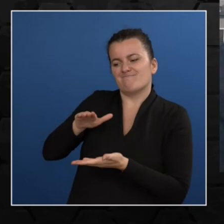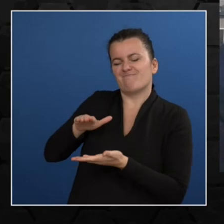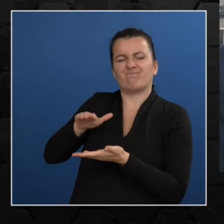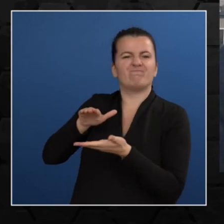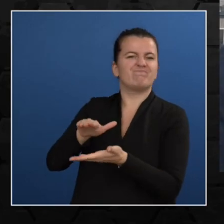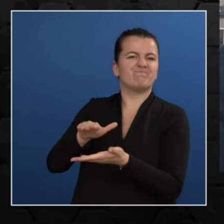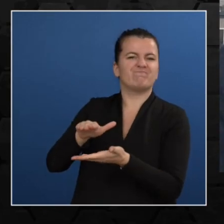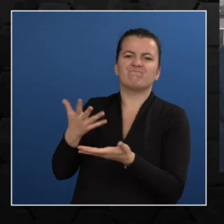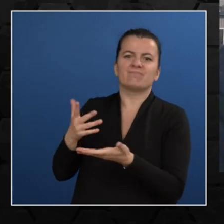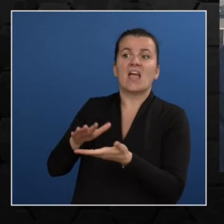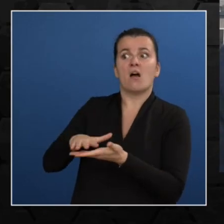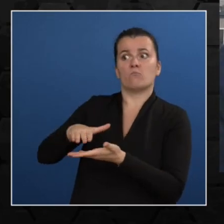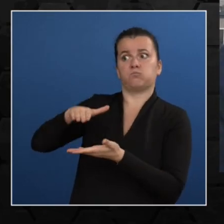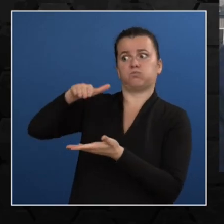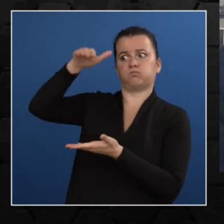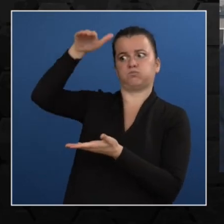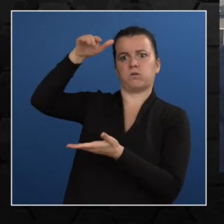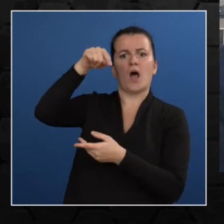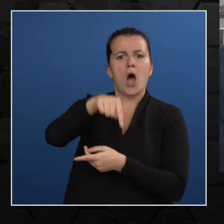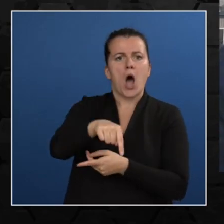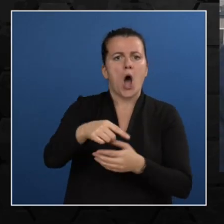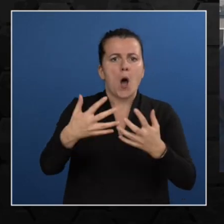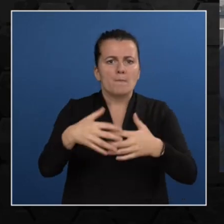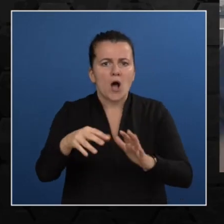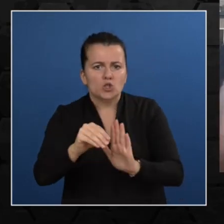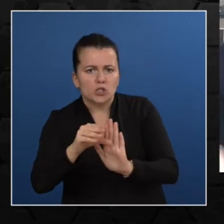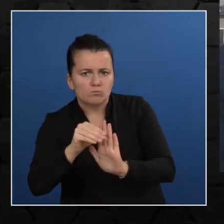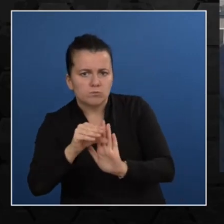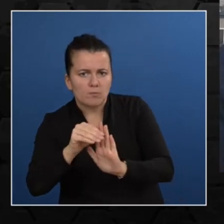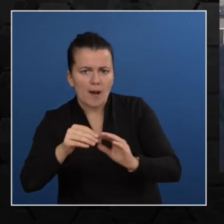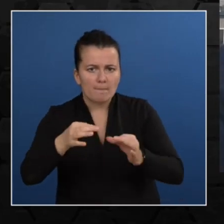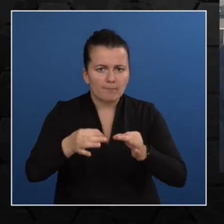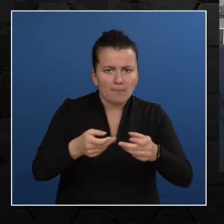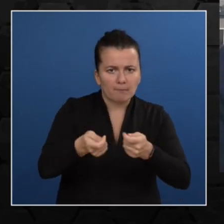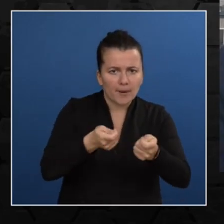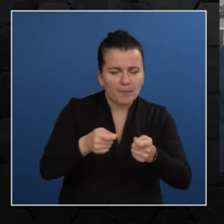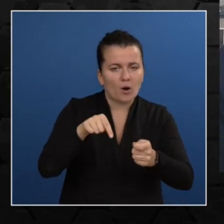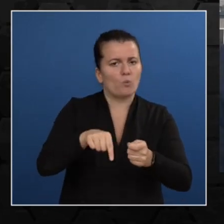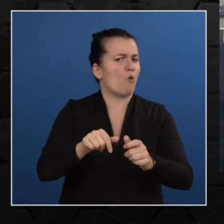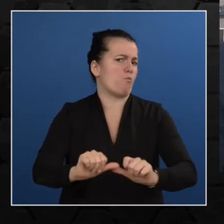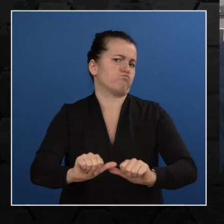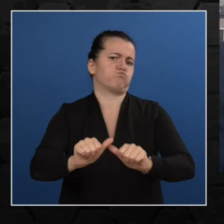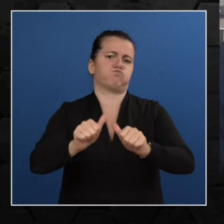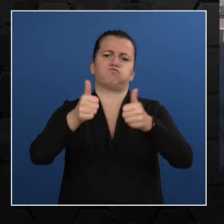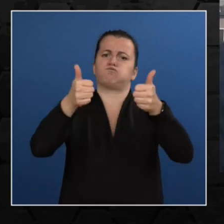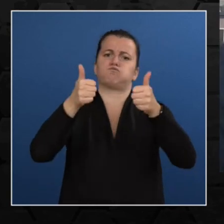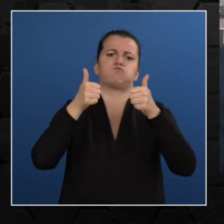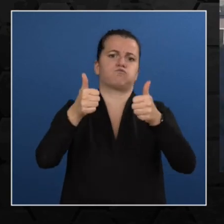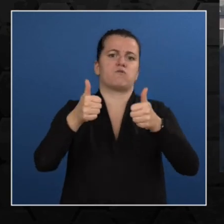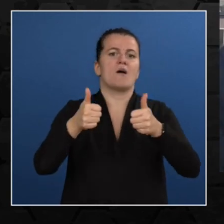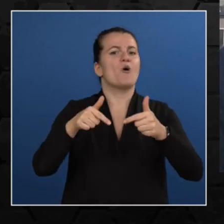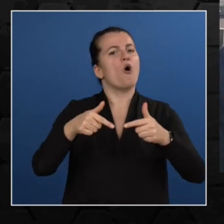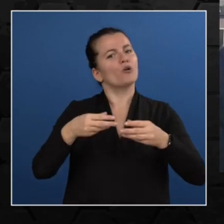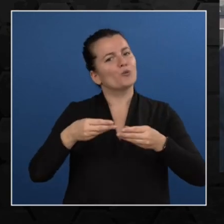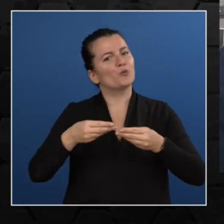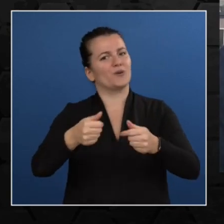is for you to make your machine learning model or your machine learning experience easy, as I